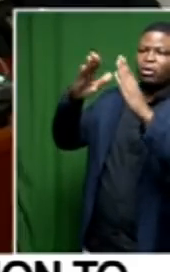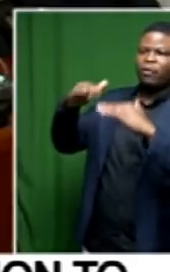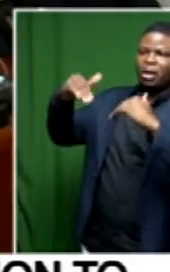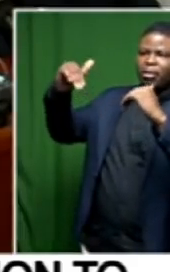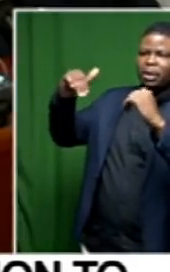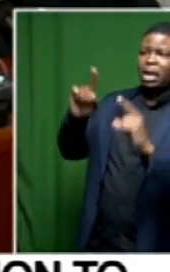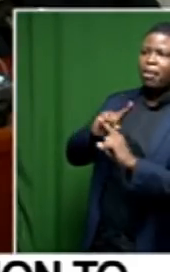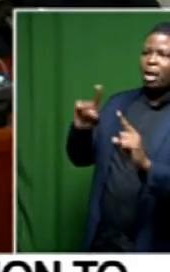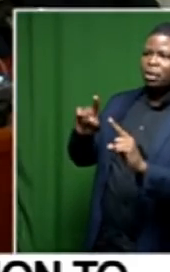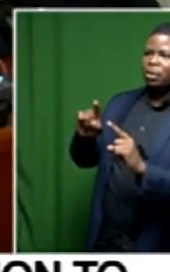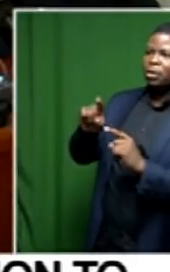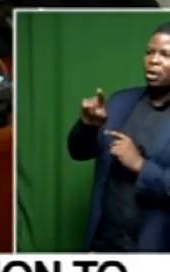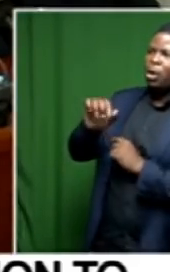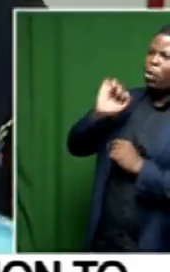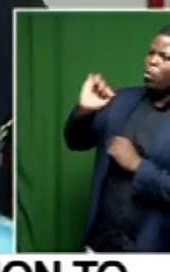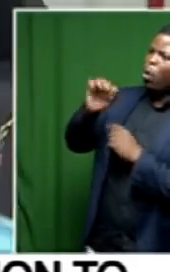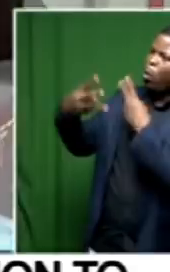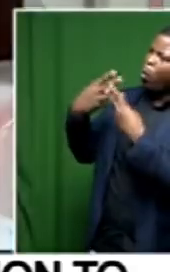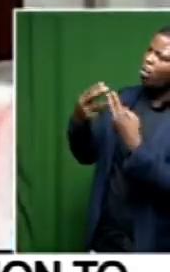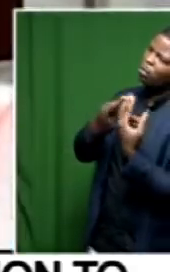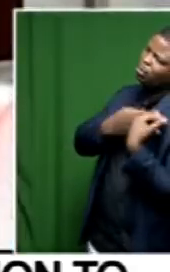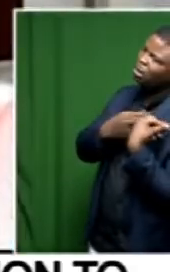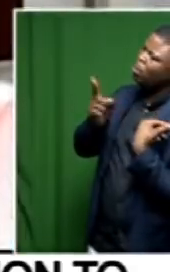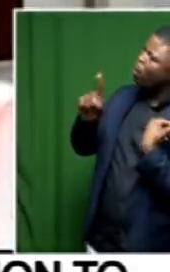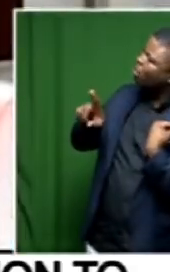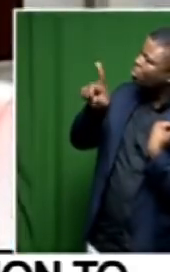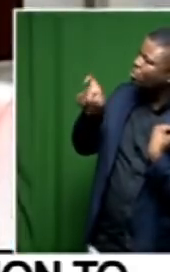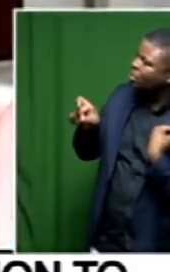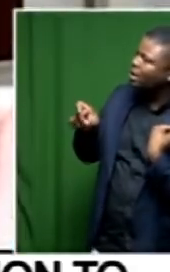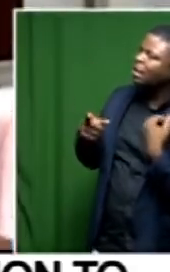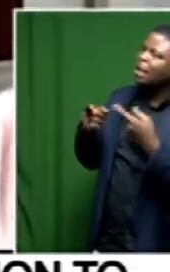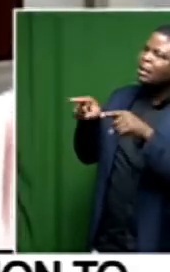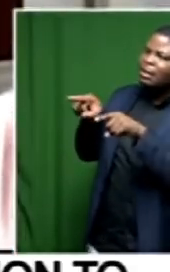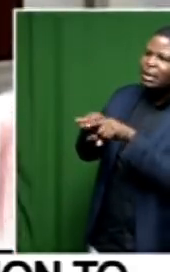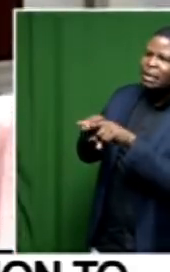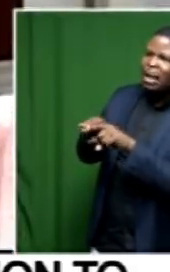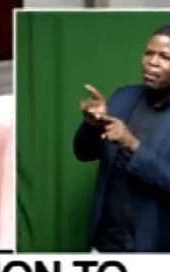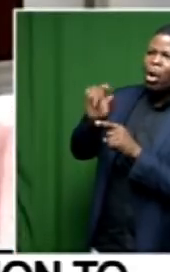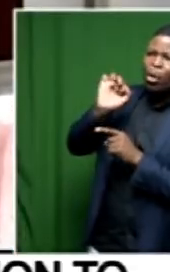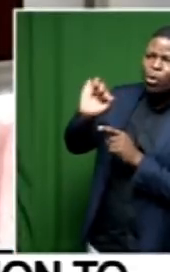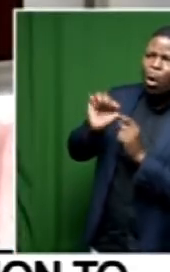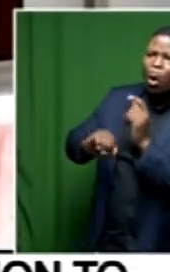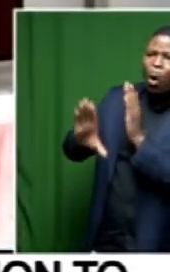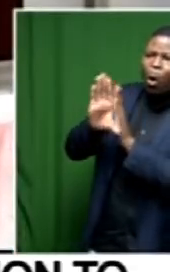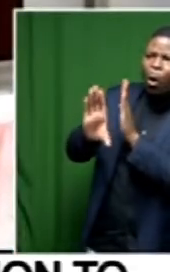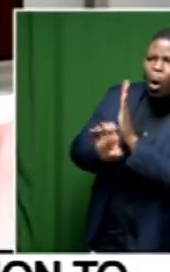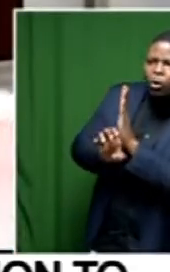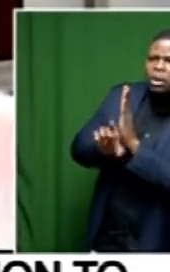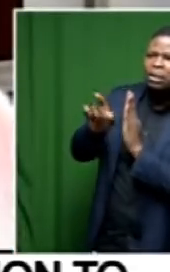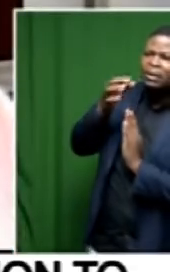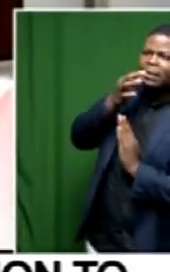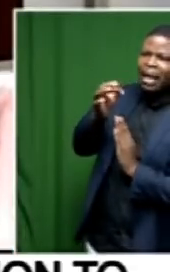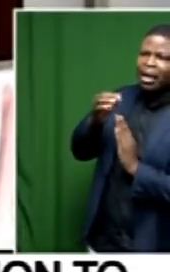your scope of work? And also, what, according to your code, constitutes conflict